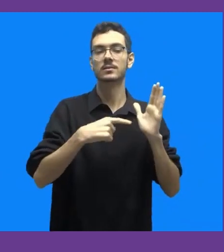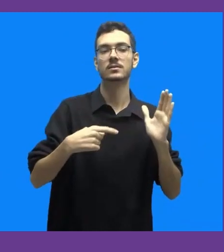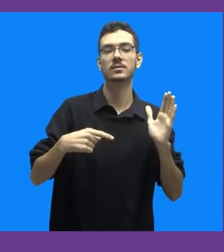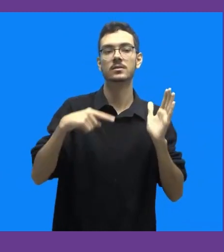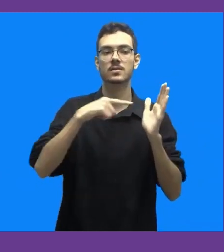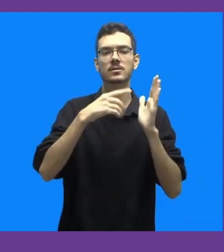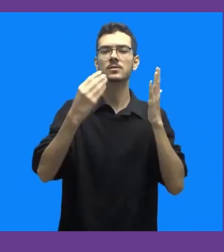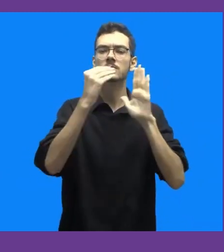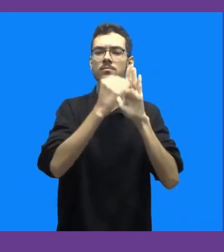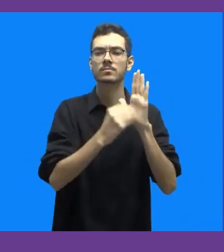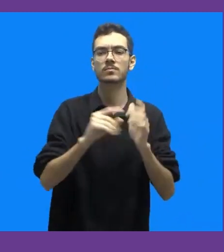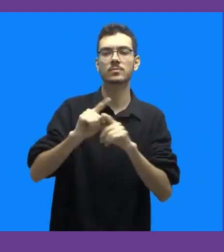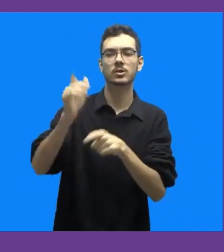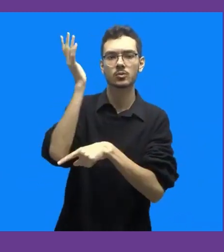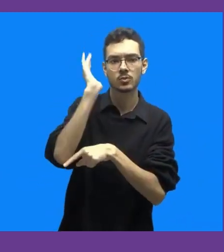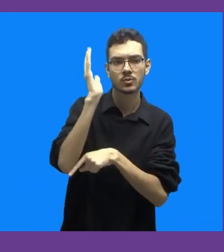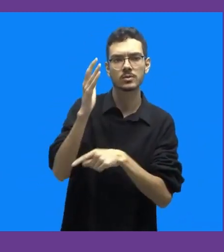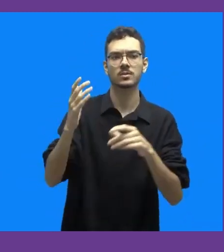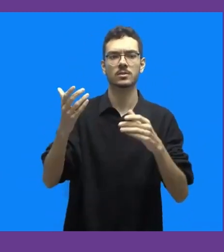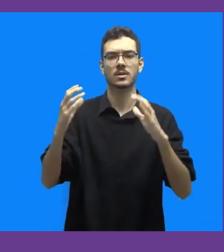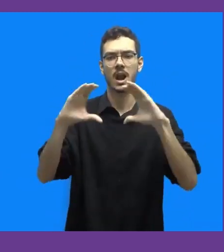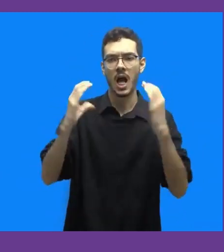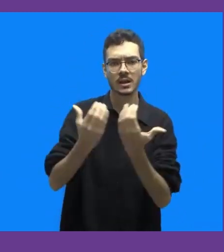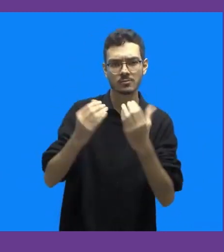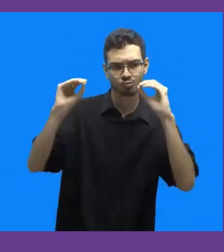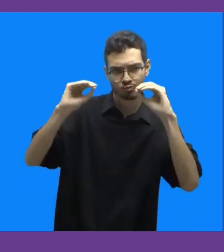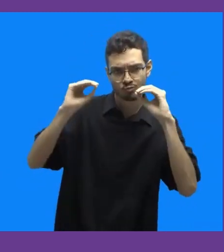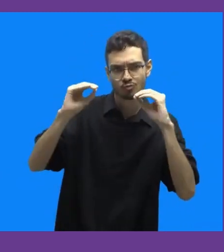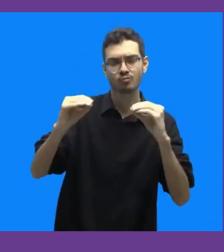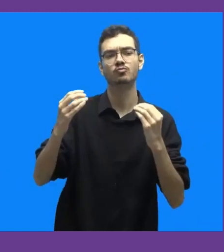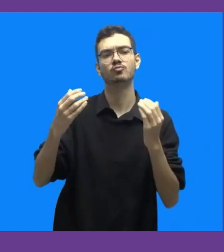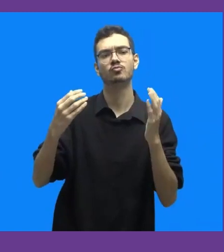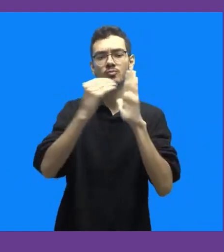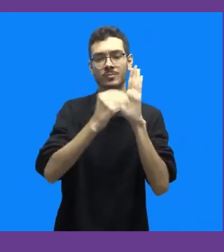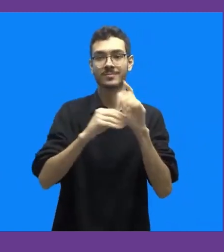Okay, thank you so much. I think that we are on time, well, more or less. So